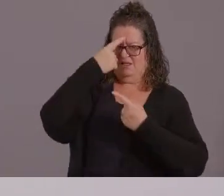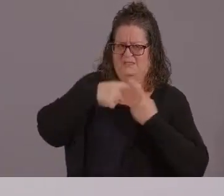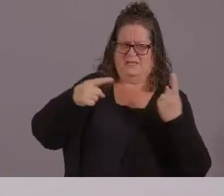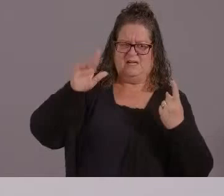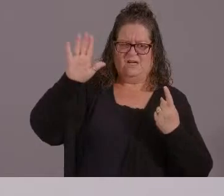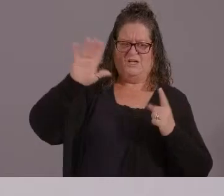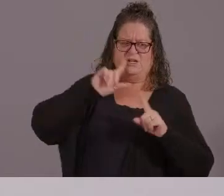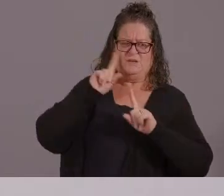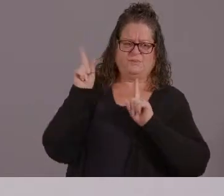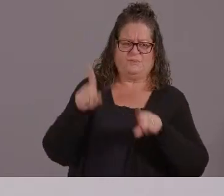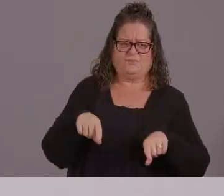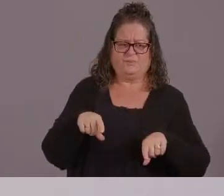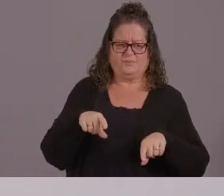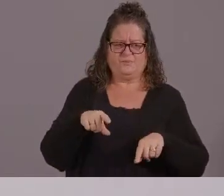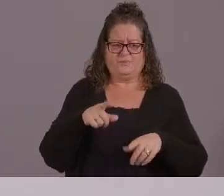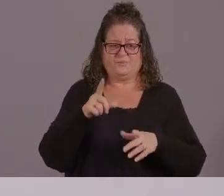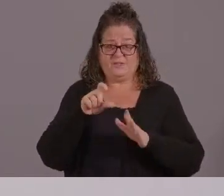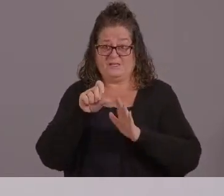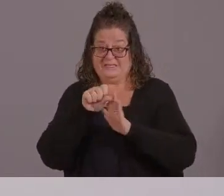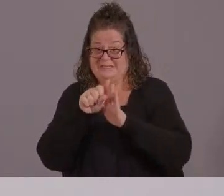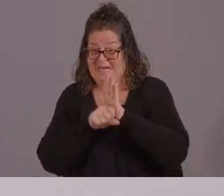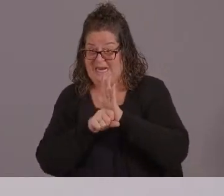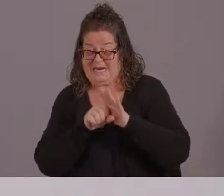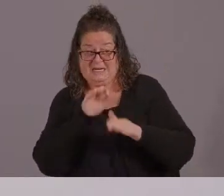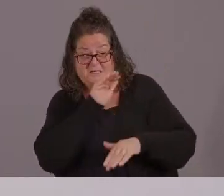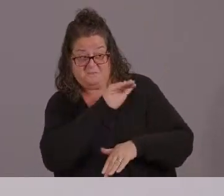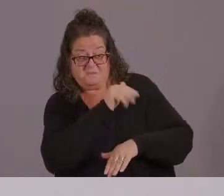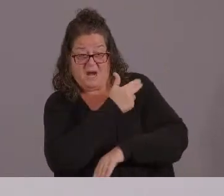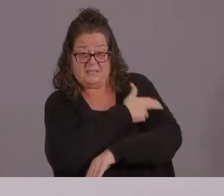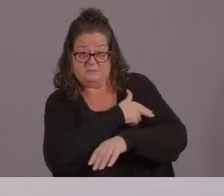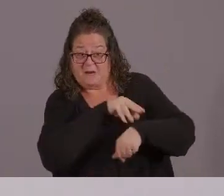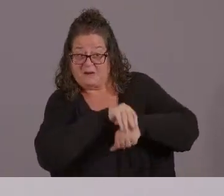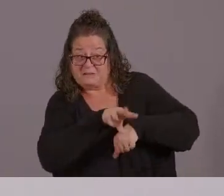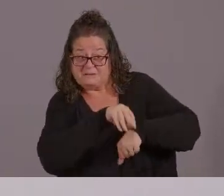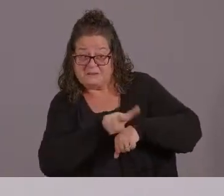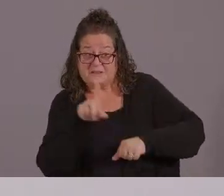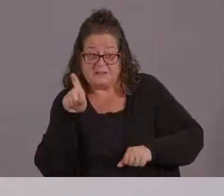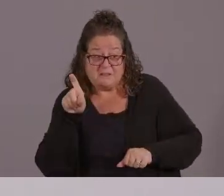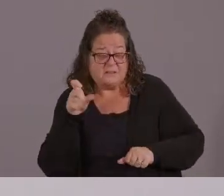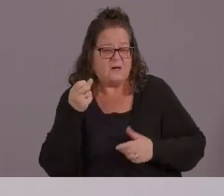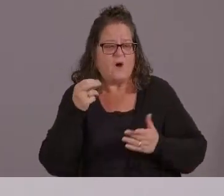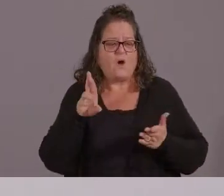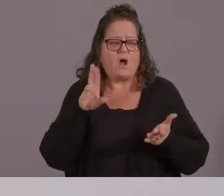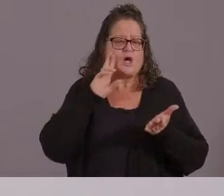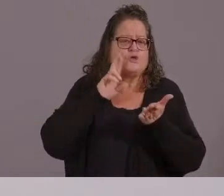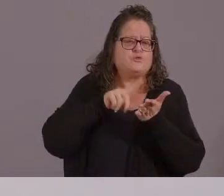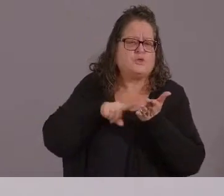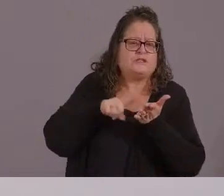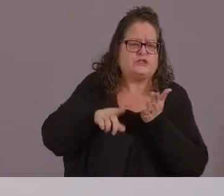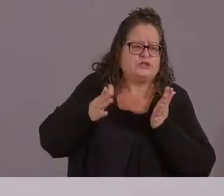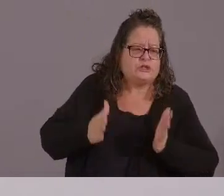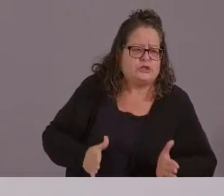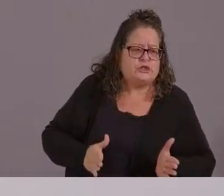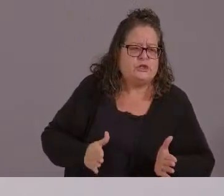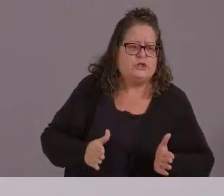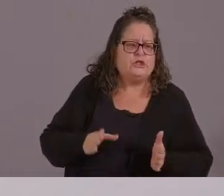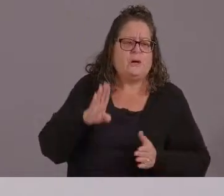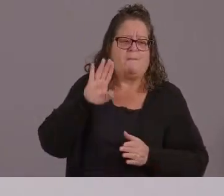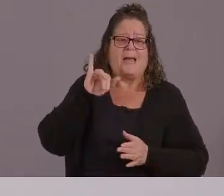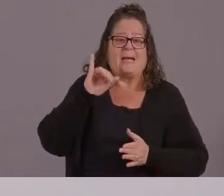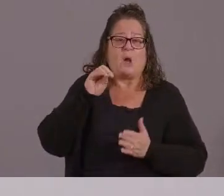or researchers like ASU Biodesign or any of those other groups before making yesterday's decision